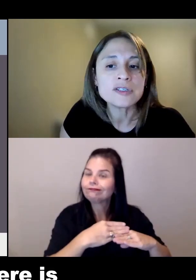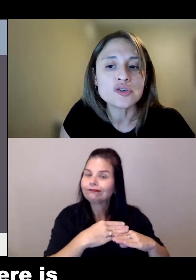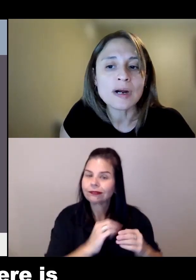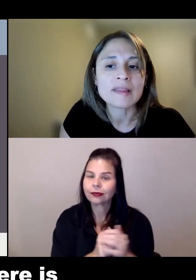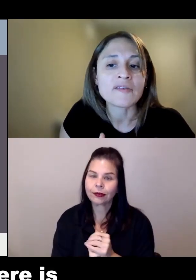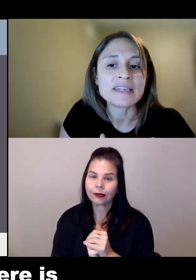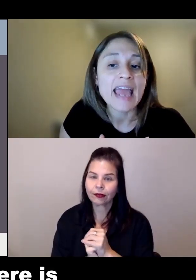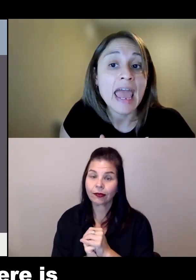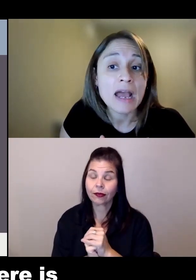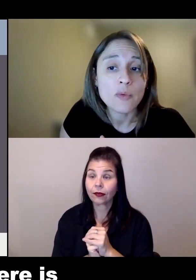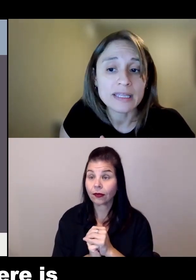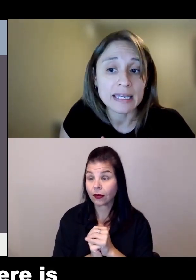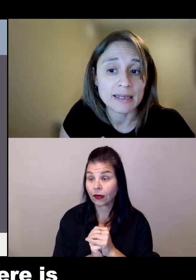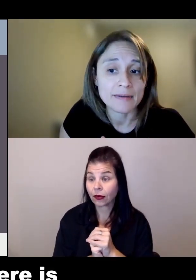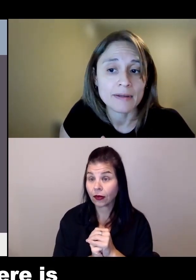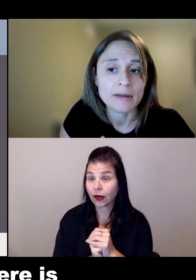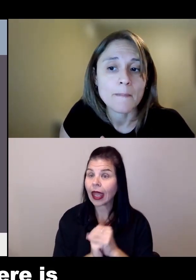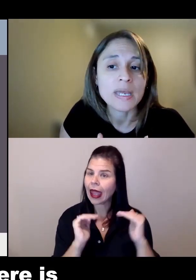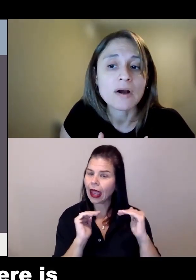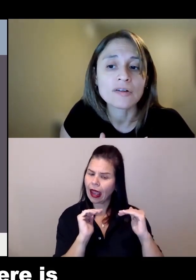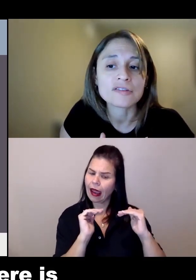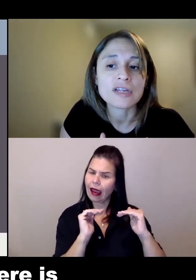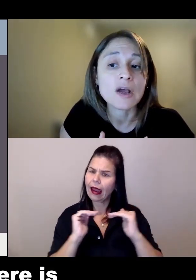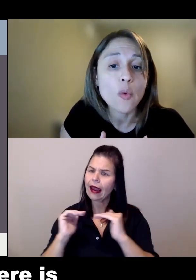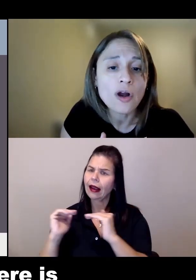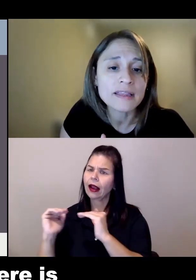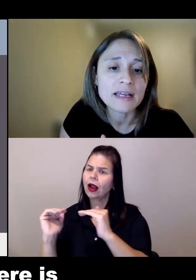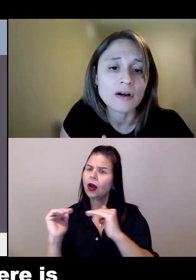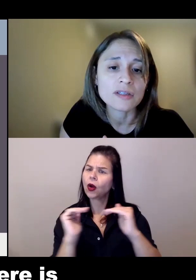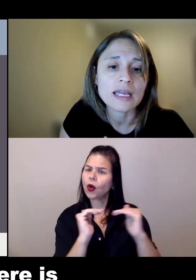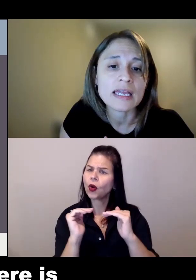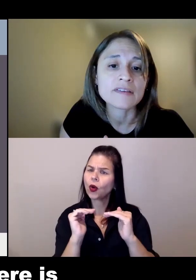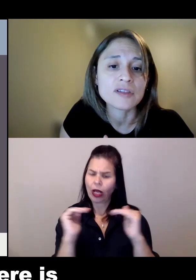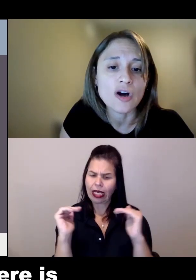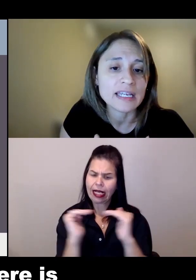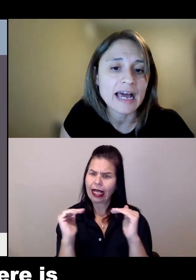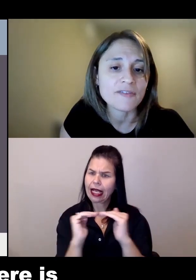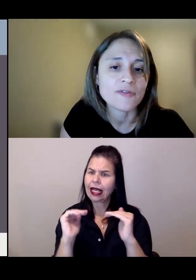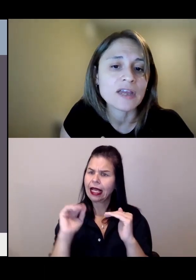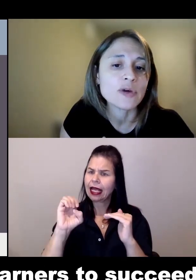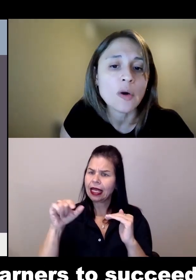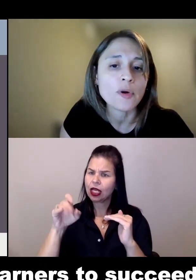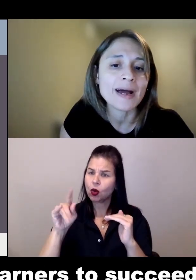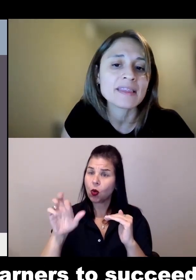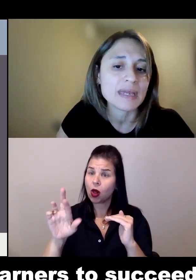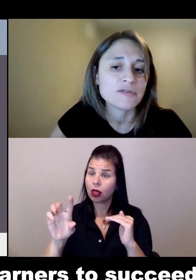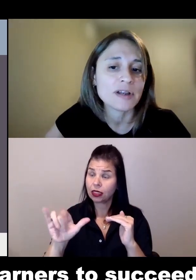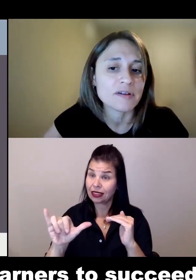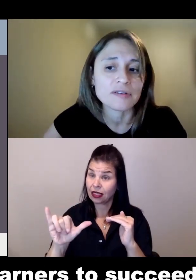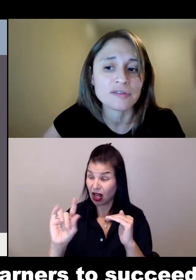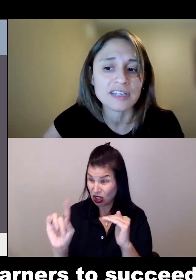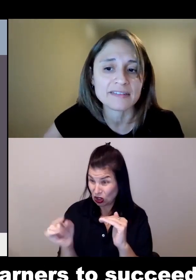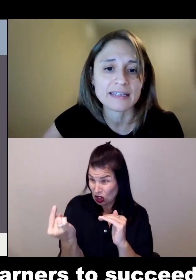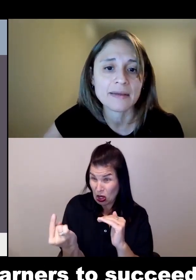We also ensure that there is equity, because equality alone is not enough if we don't provide the means